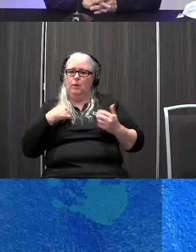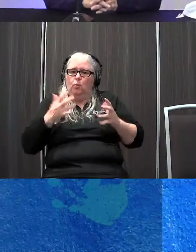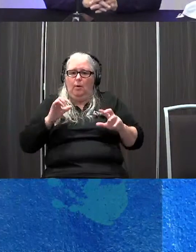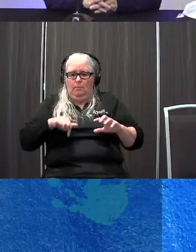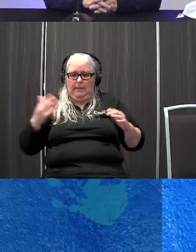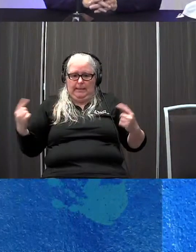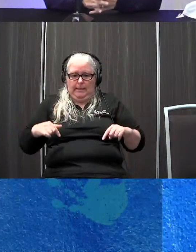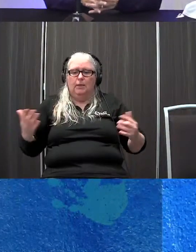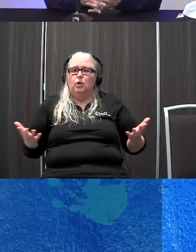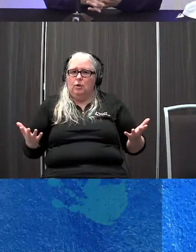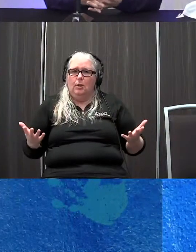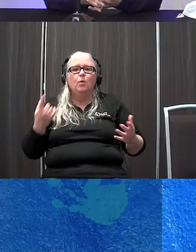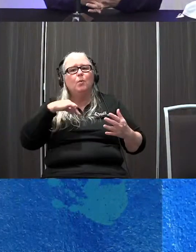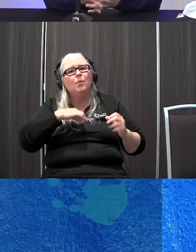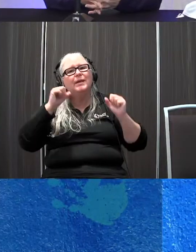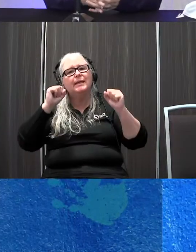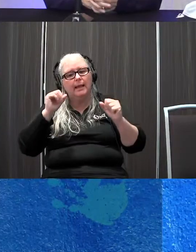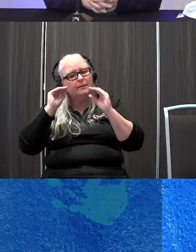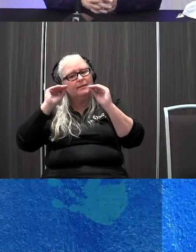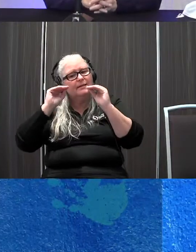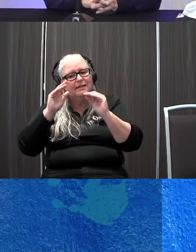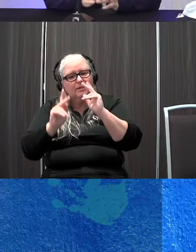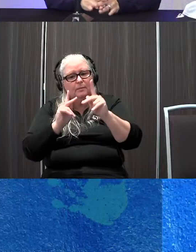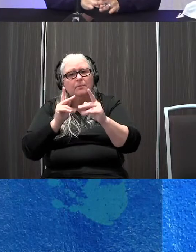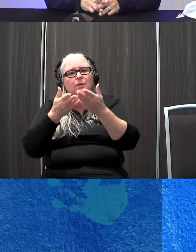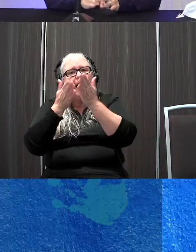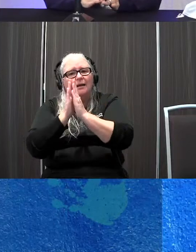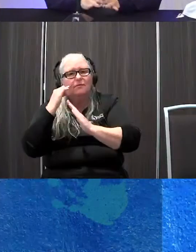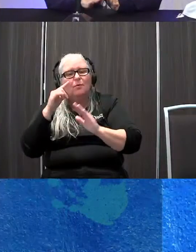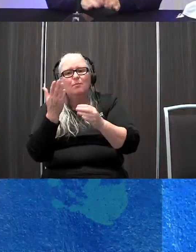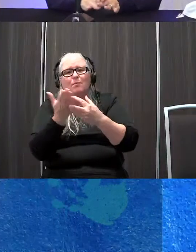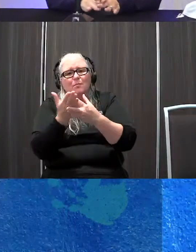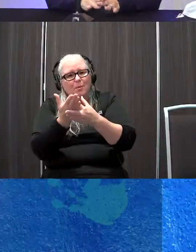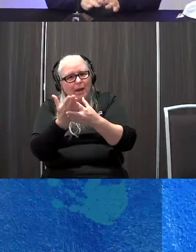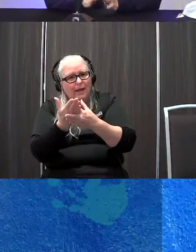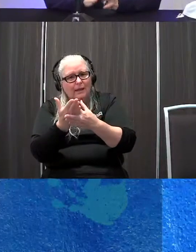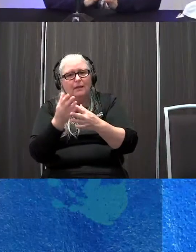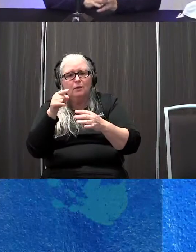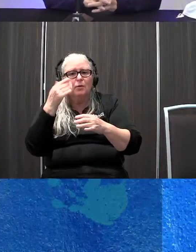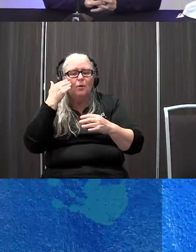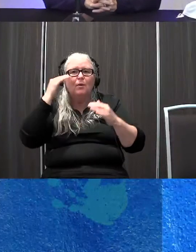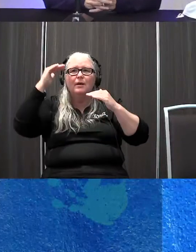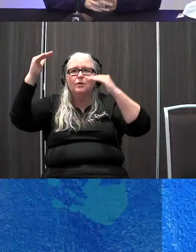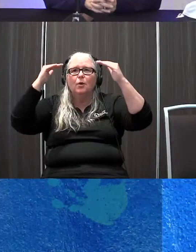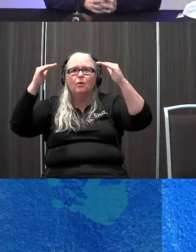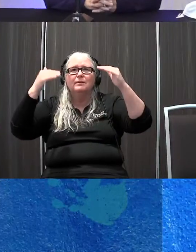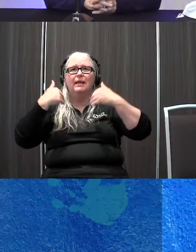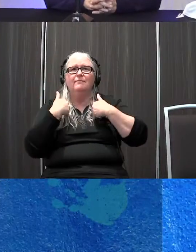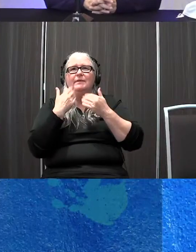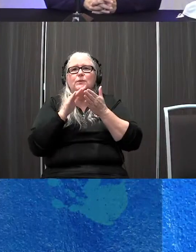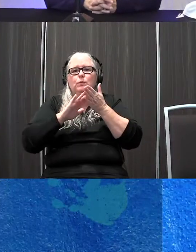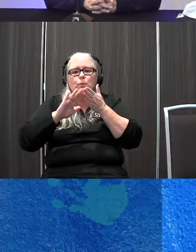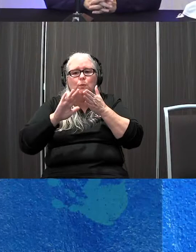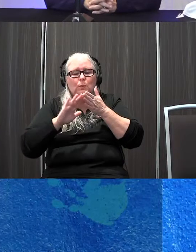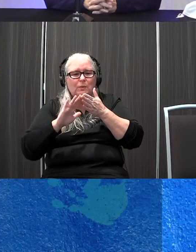teach people to ask for breaks. We do that kind of thing. I think more often adults come up with excuses more than asking for breaks, but we